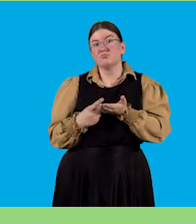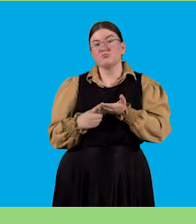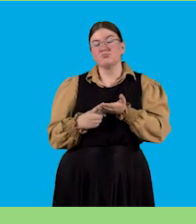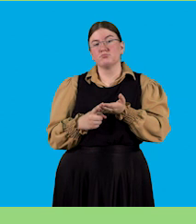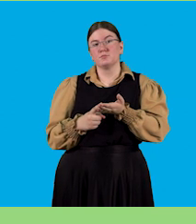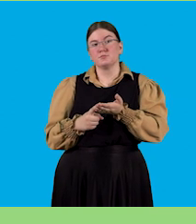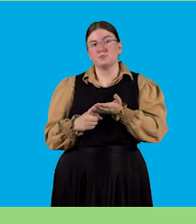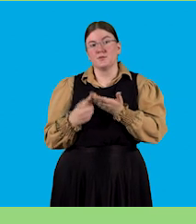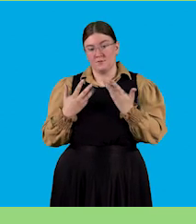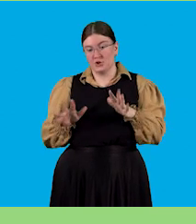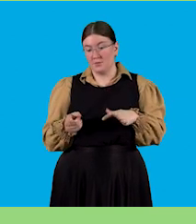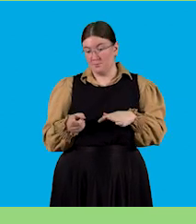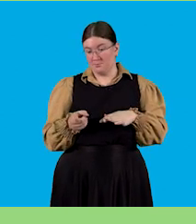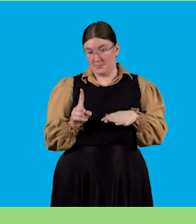how